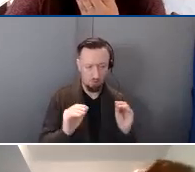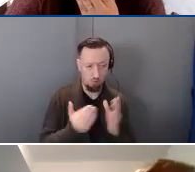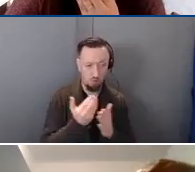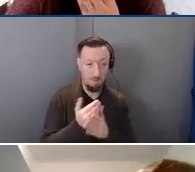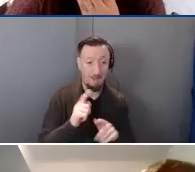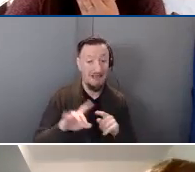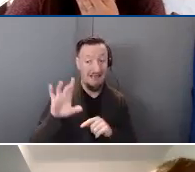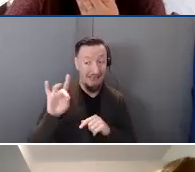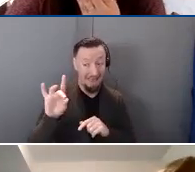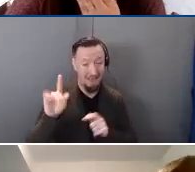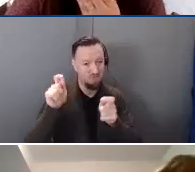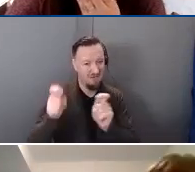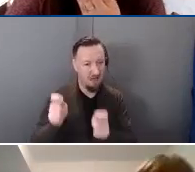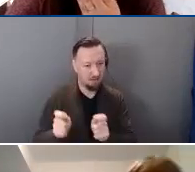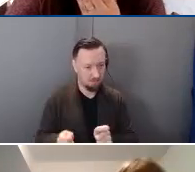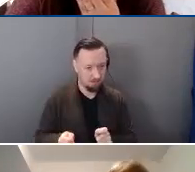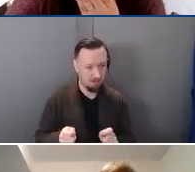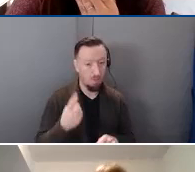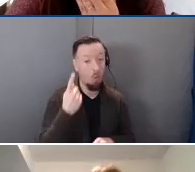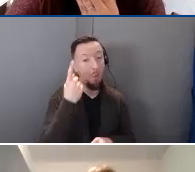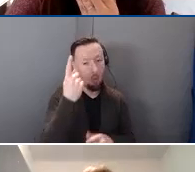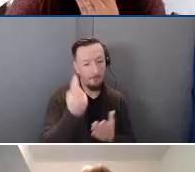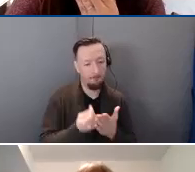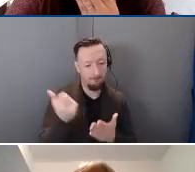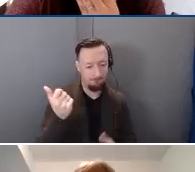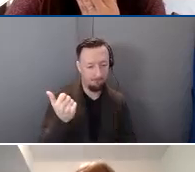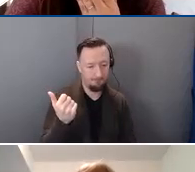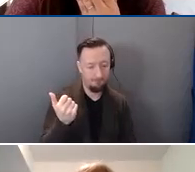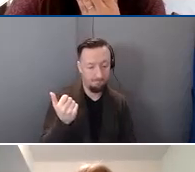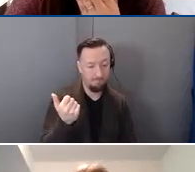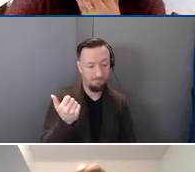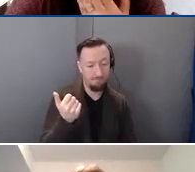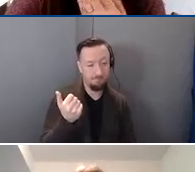codes that were revised and 1 that was deleted.